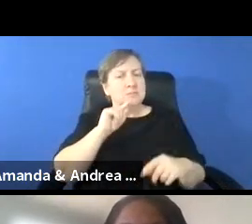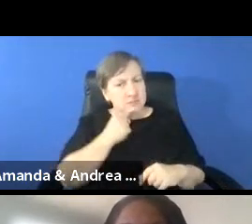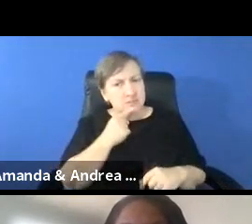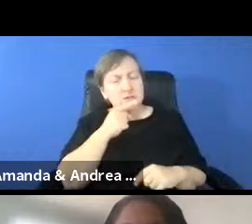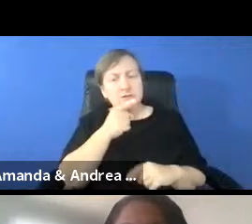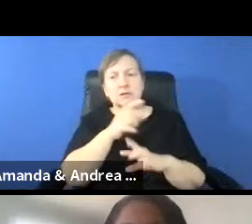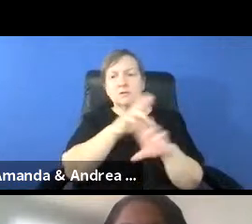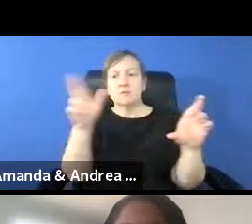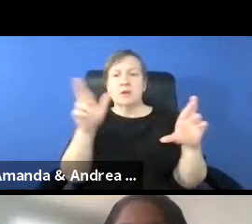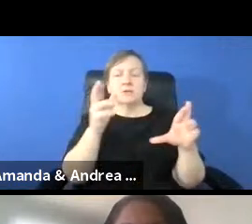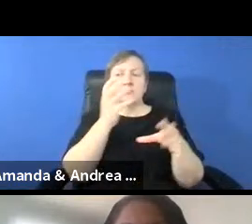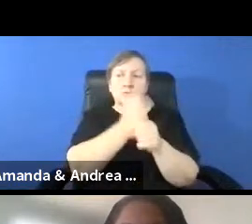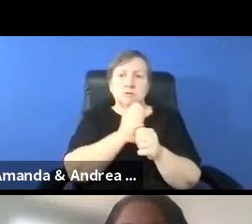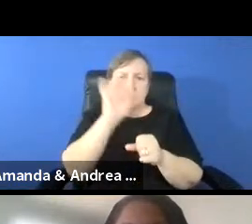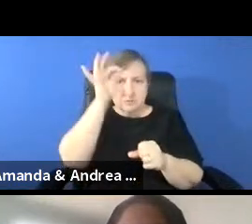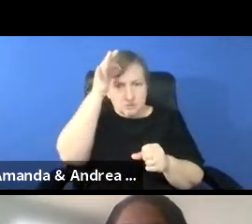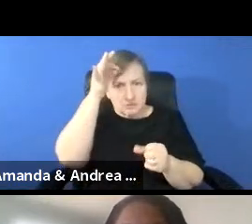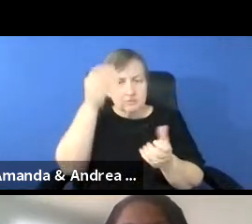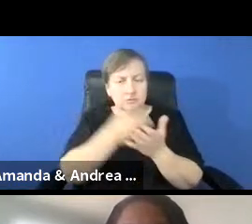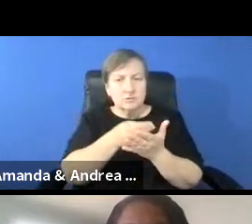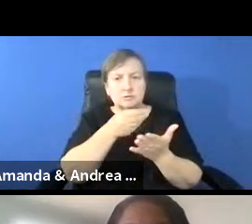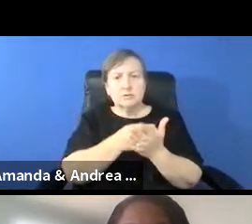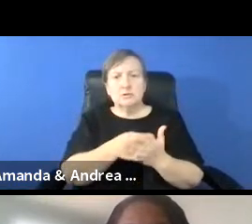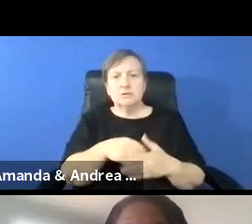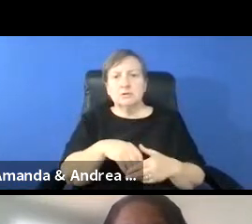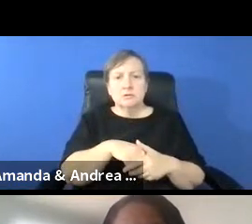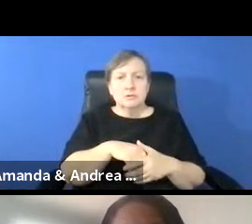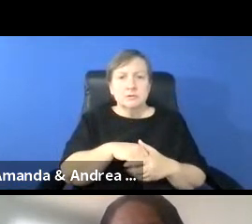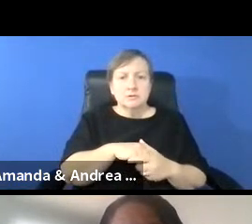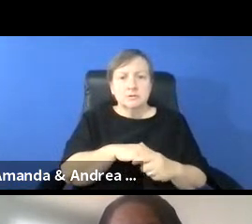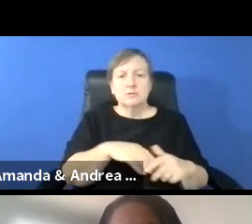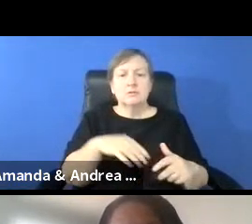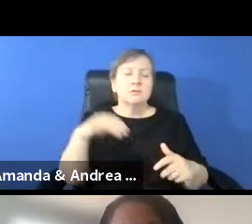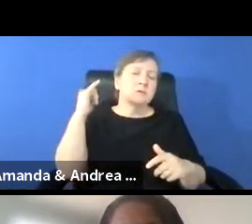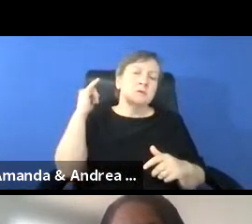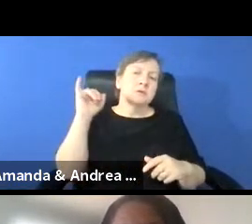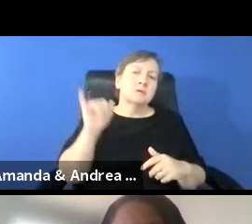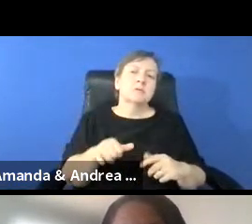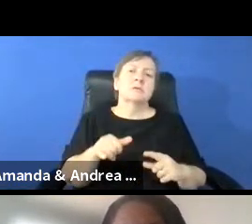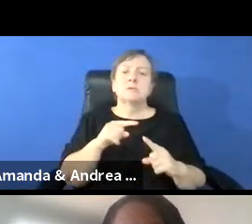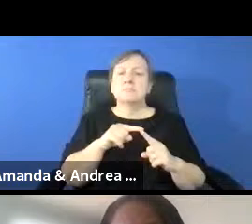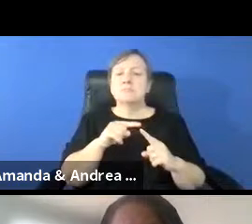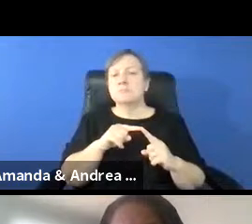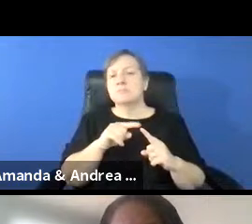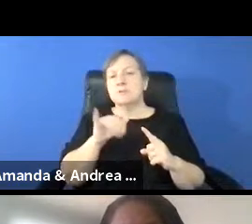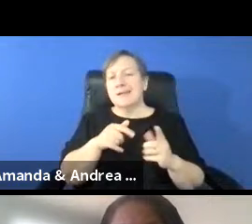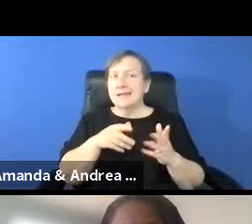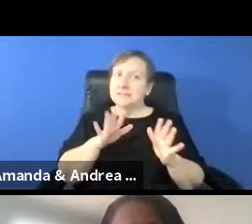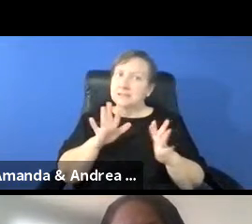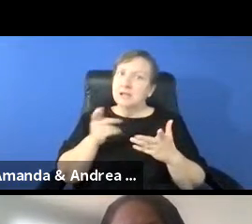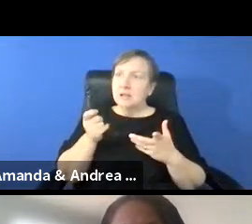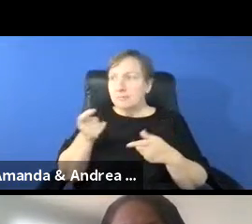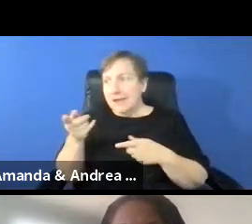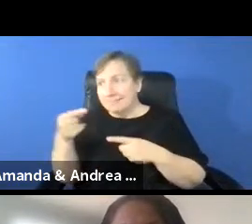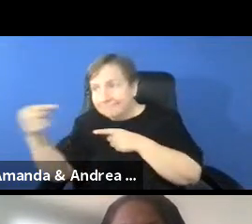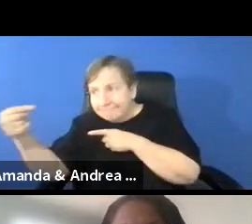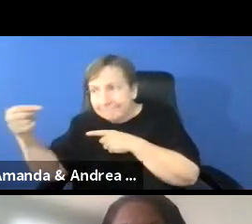to receive federal dollars. So it's a push-pull. It's